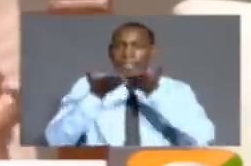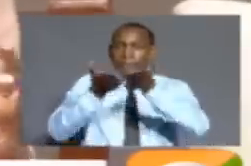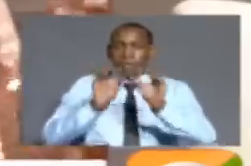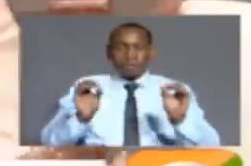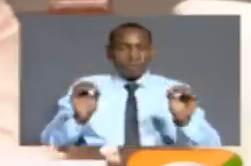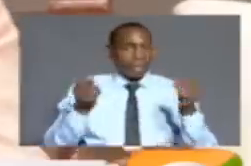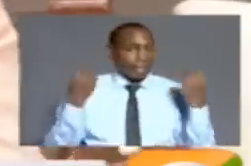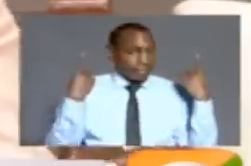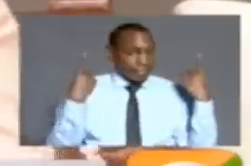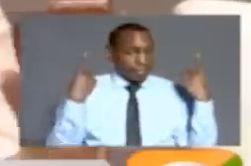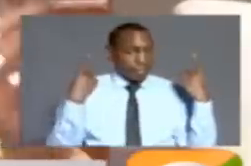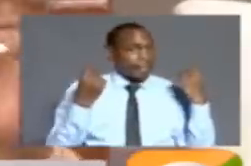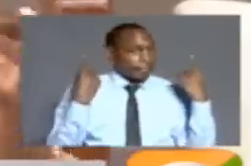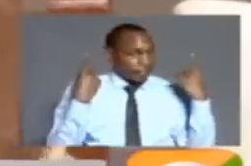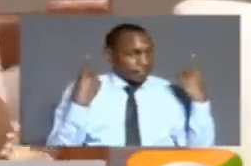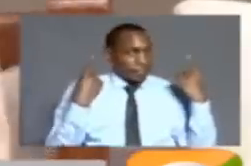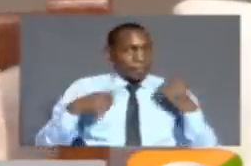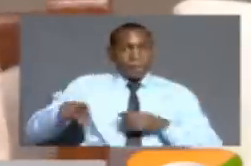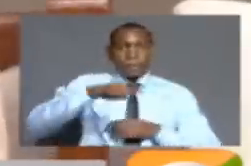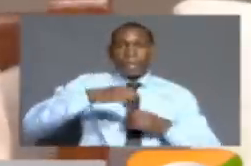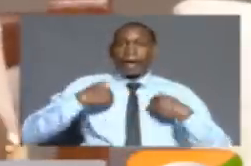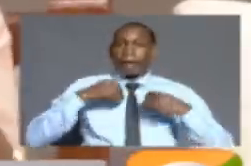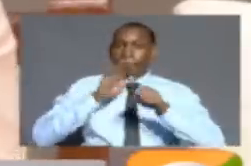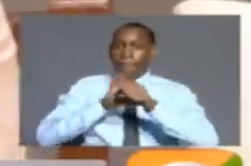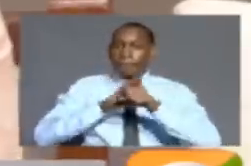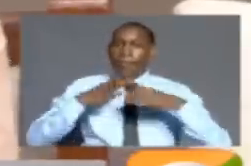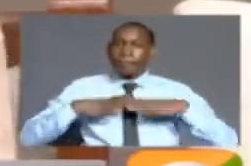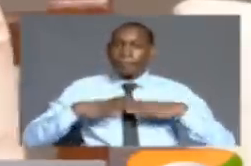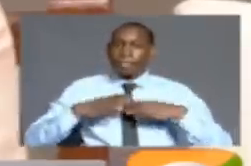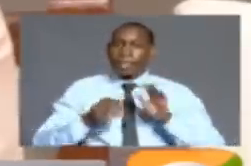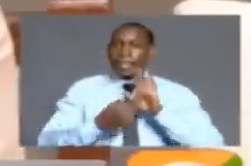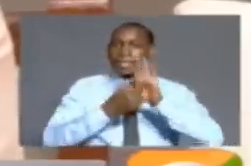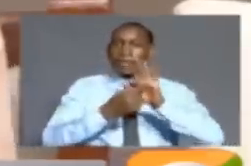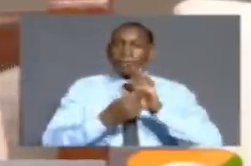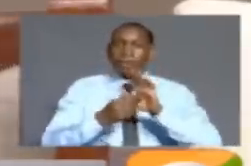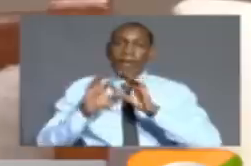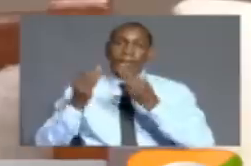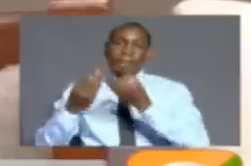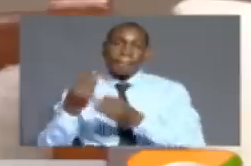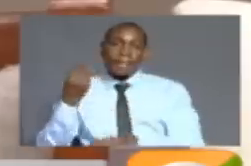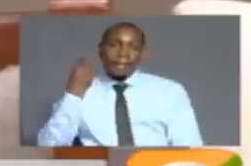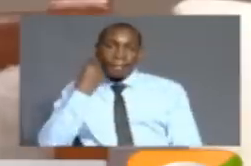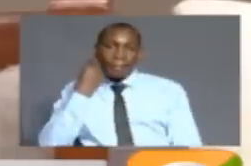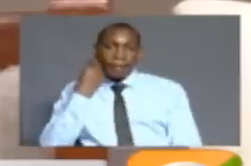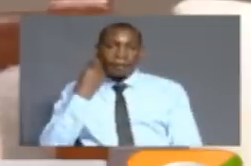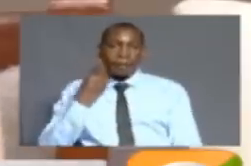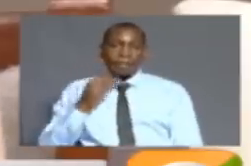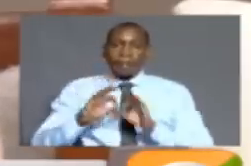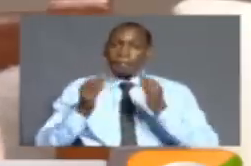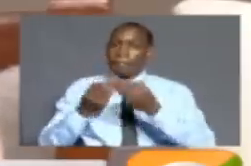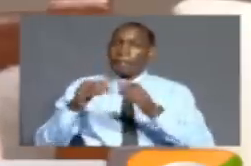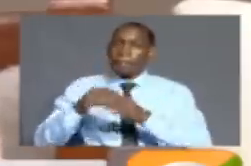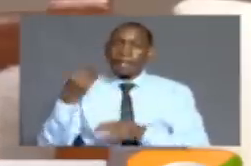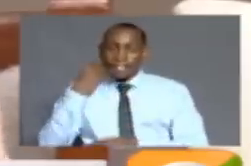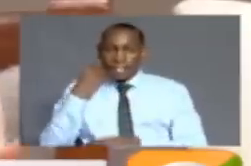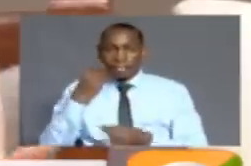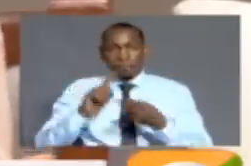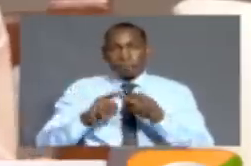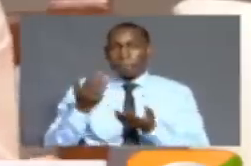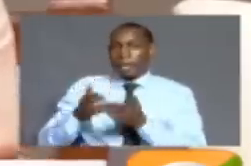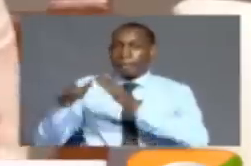that make sense? In the sense that it does. We have a lot of people with sick people, for example, in the hospital, or somebody has died and they have a bill, they can't take them out. Funeral